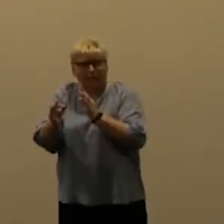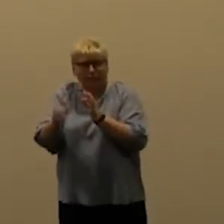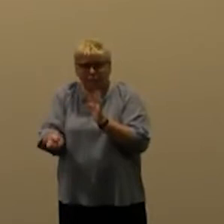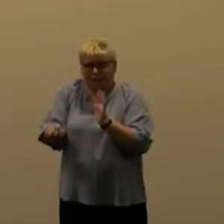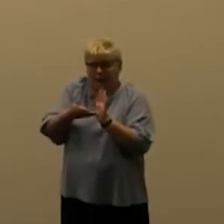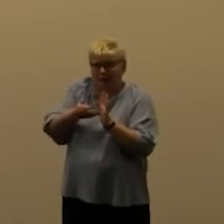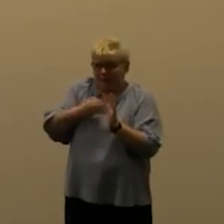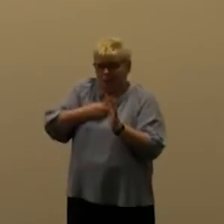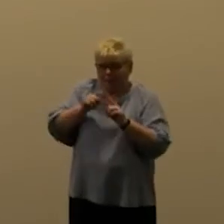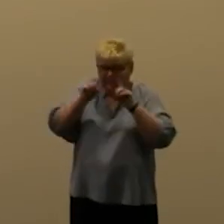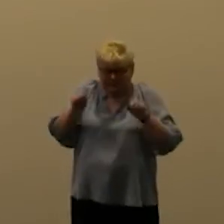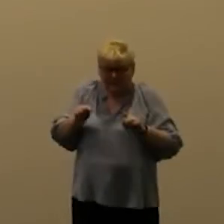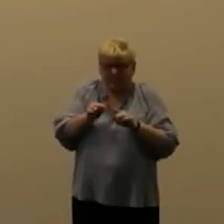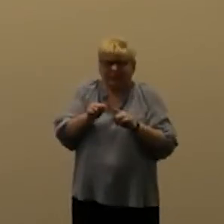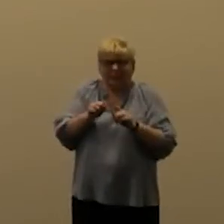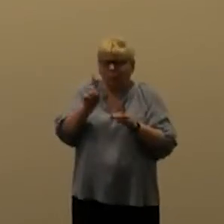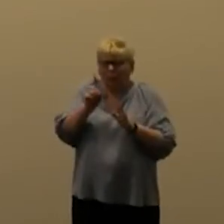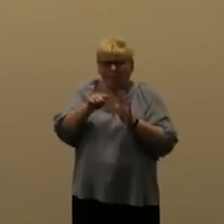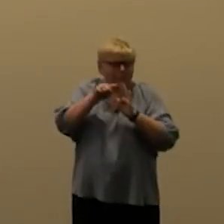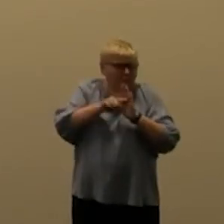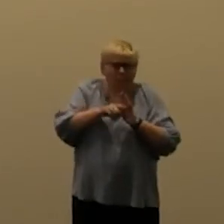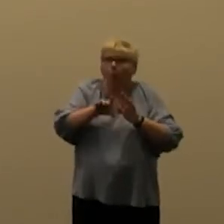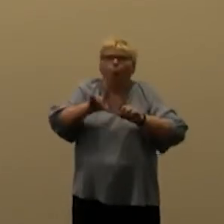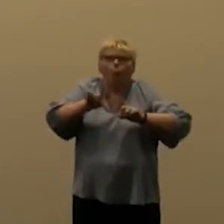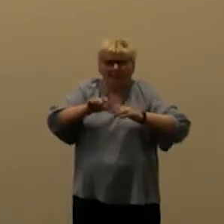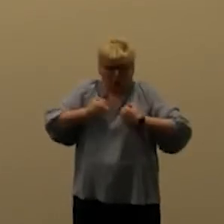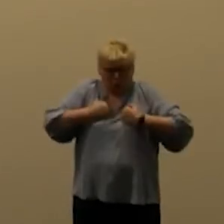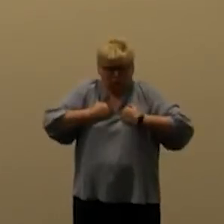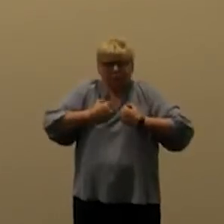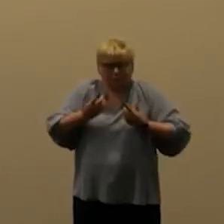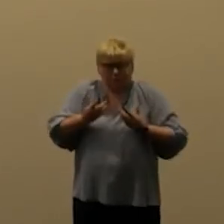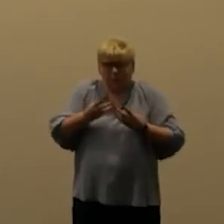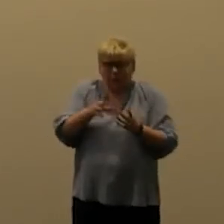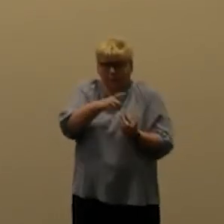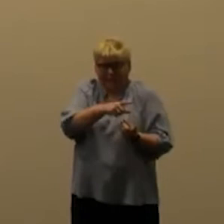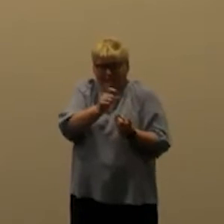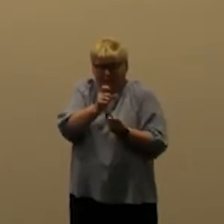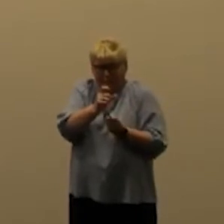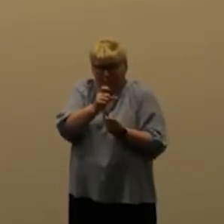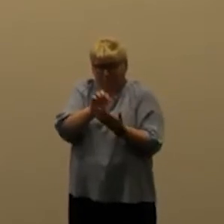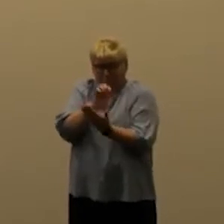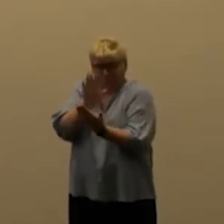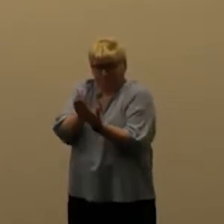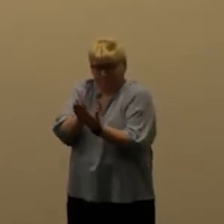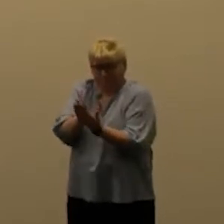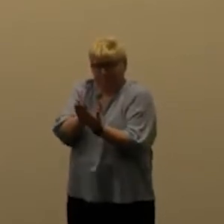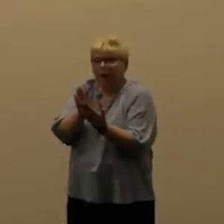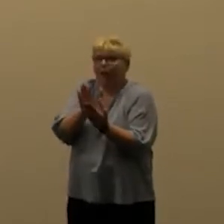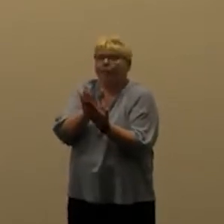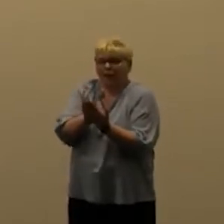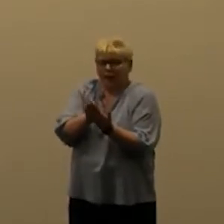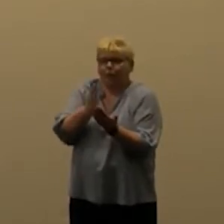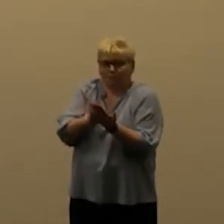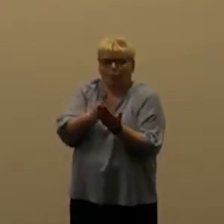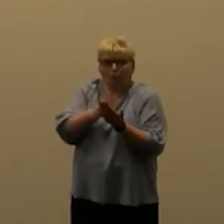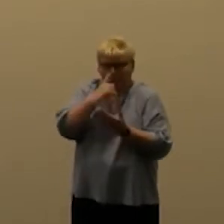credentials, our certificate, our service principal, whatever it may be. It's going to grab that from our key vault. It's going to deploy that across, and we